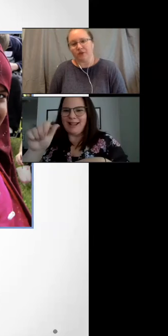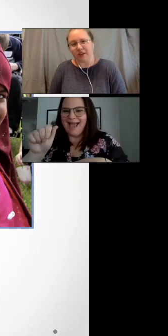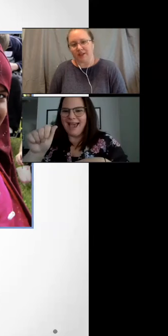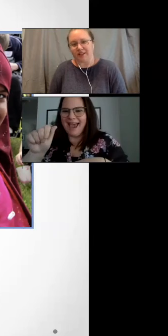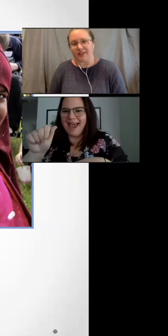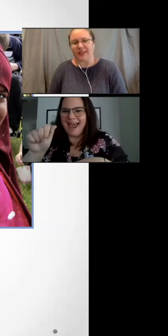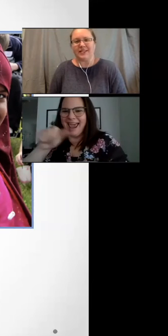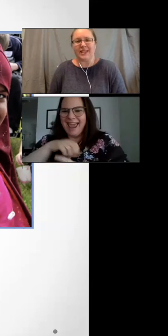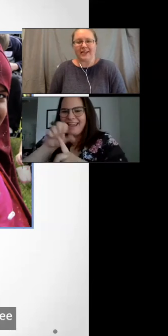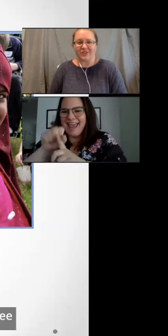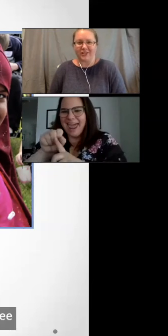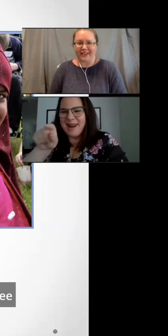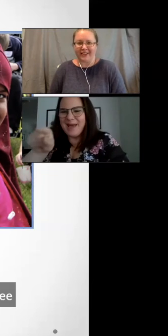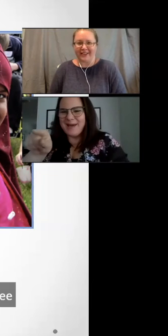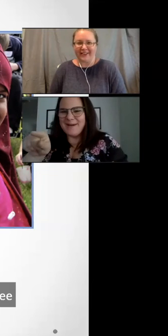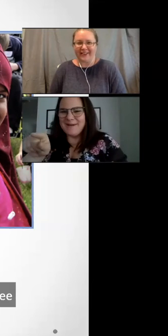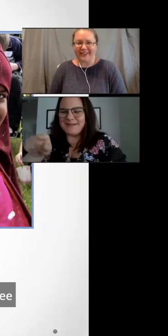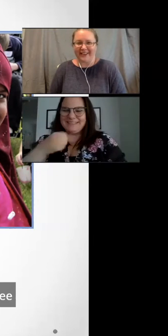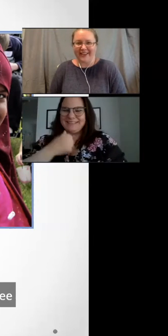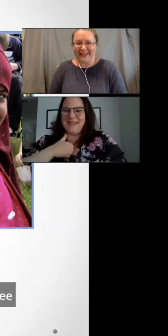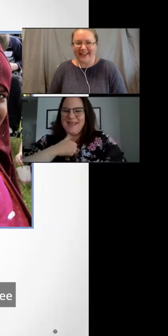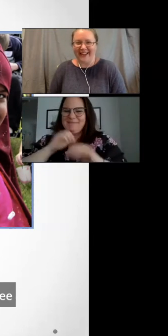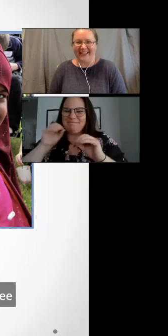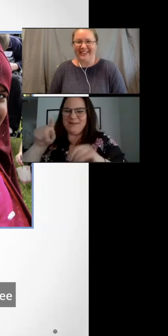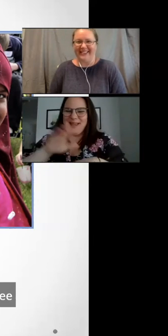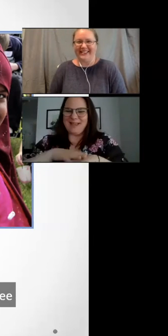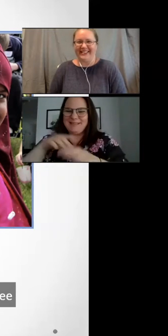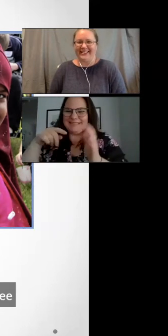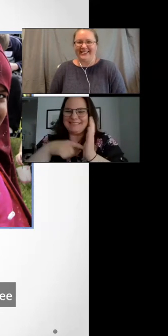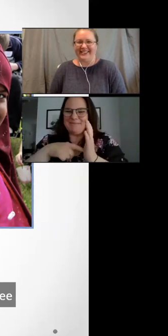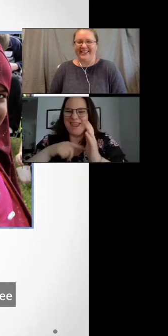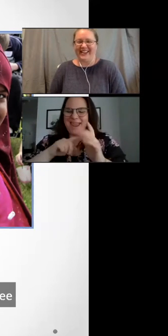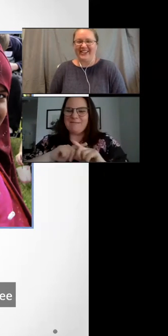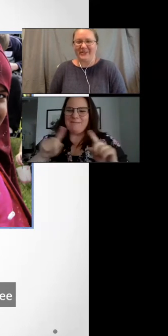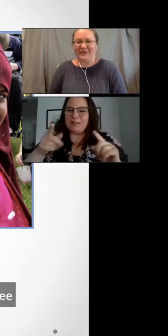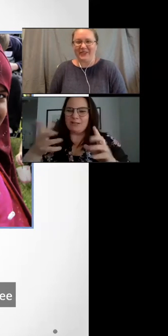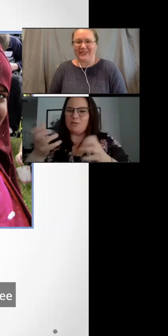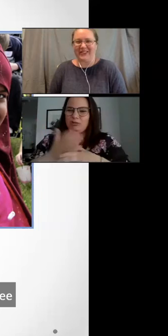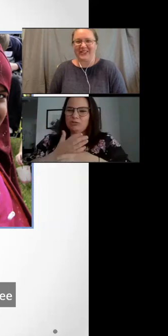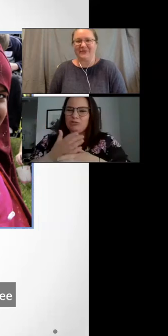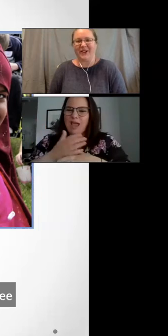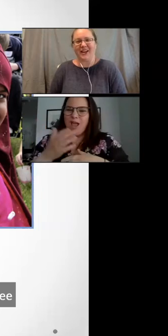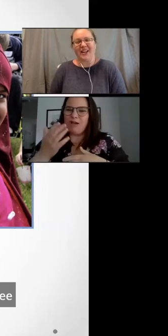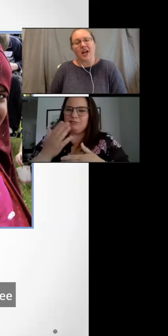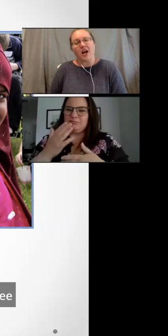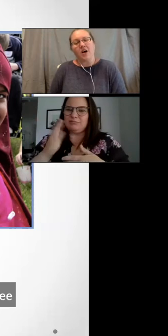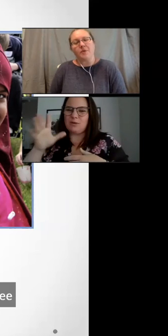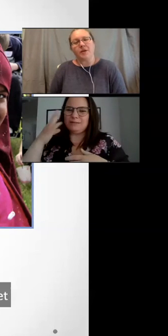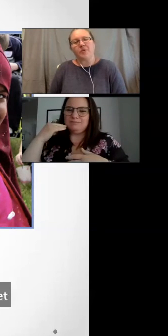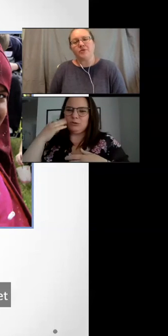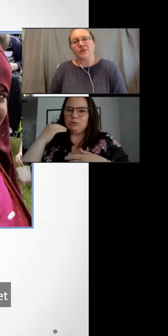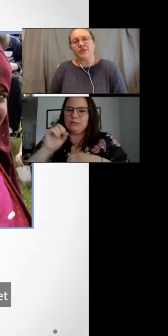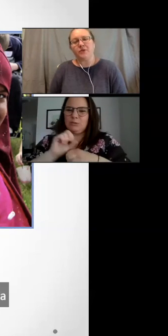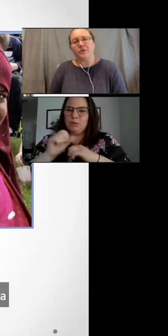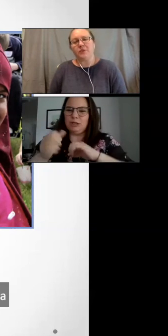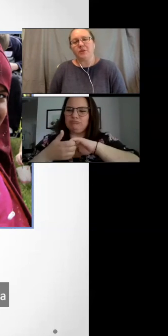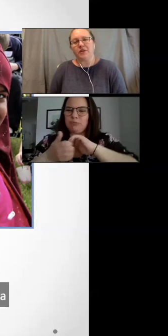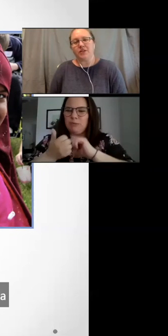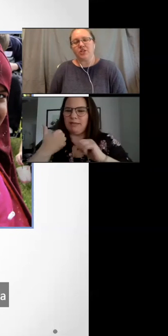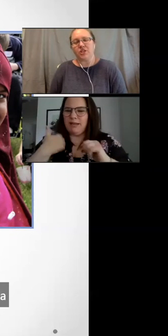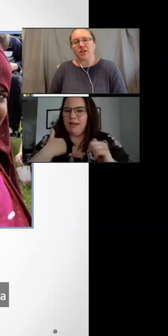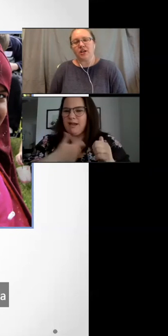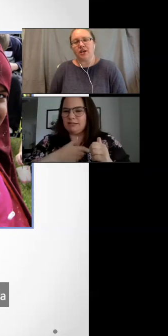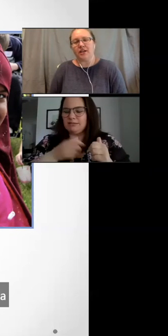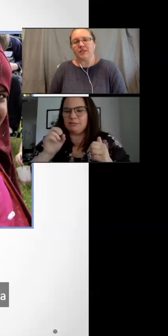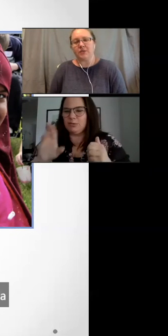familiar faces, like I see Angela on there. Sorry, Angela, to put you on the spot. But I'm wondering if you would be willing